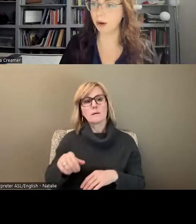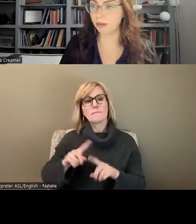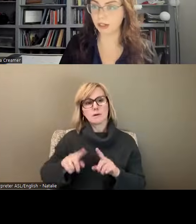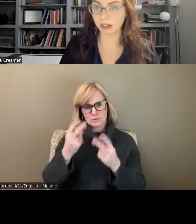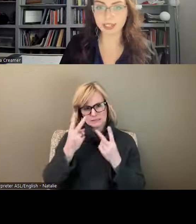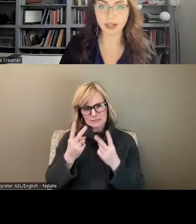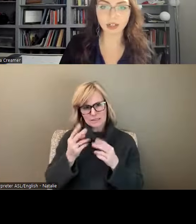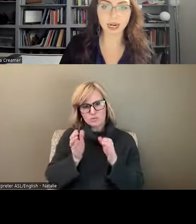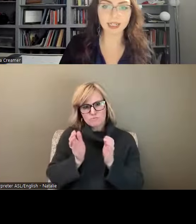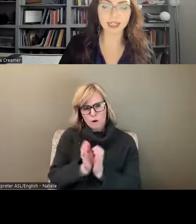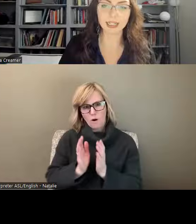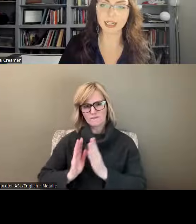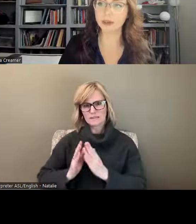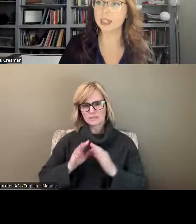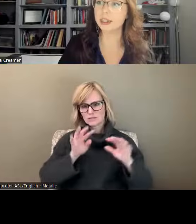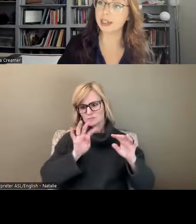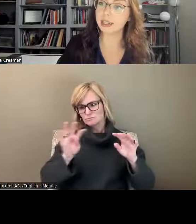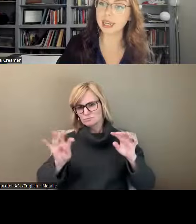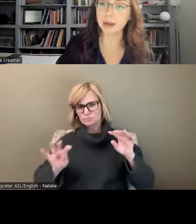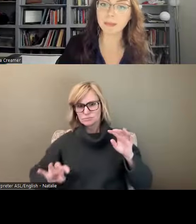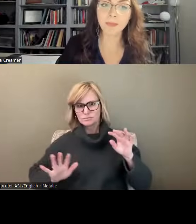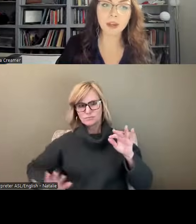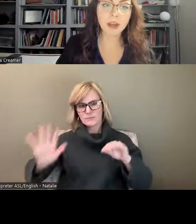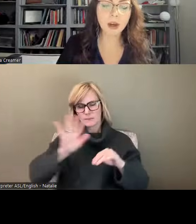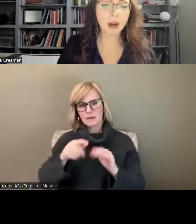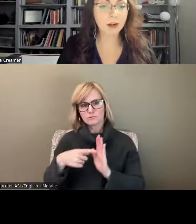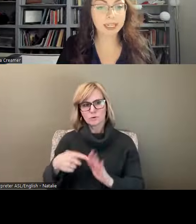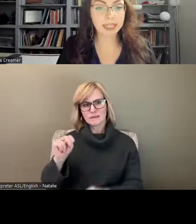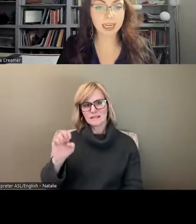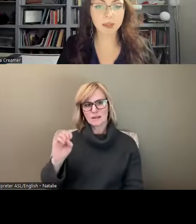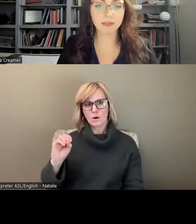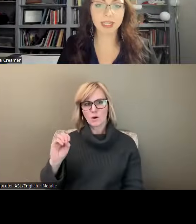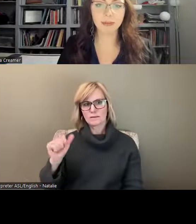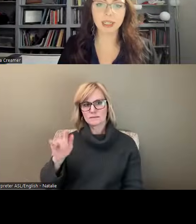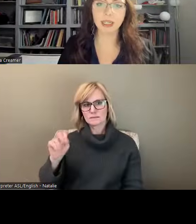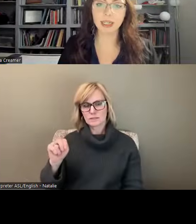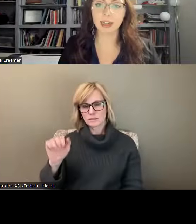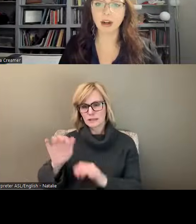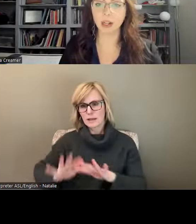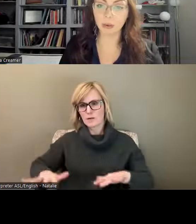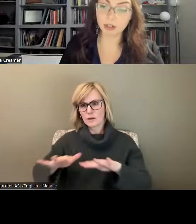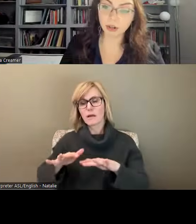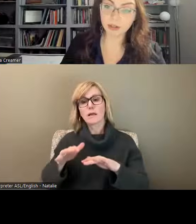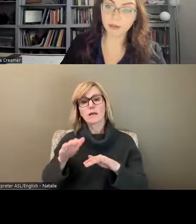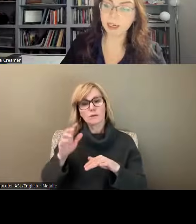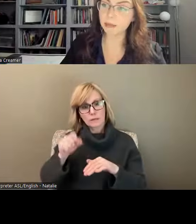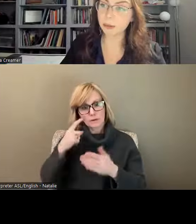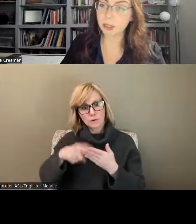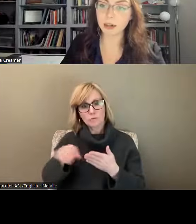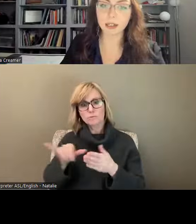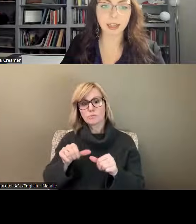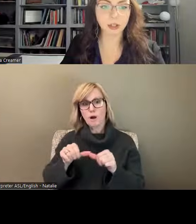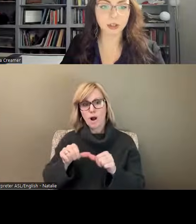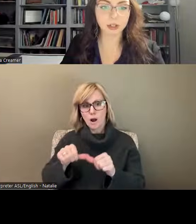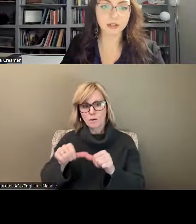spaced small villages characterizing this Neo-Assyrian landscape. One of our best examples of this can be seen in the ongoing results from the Erbil